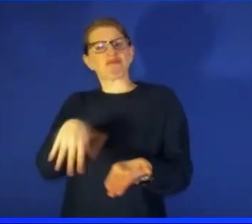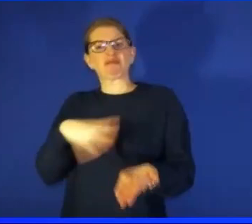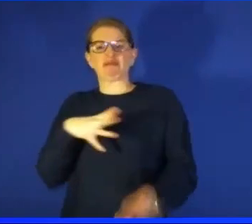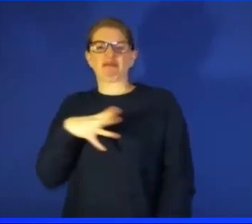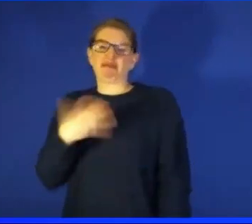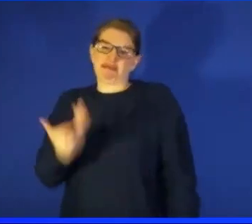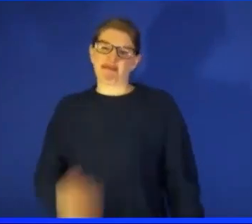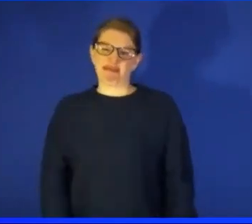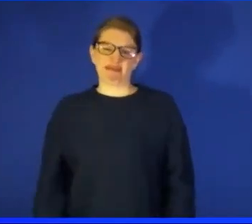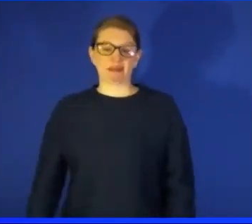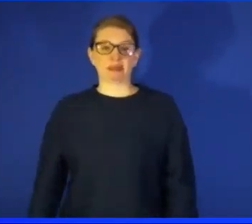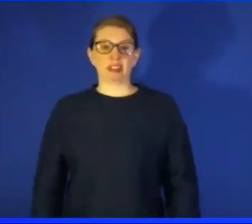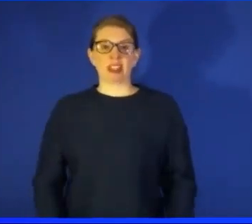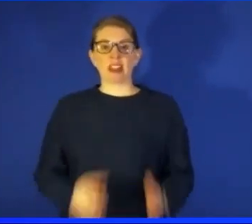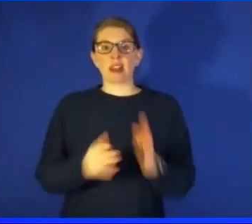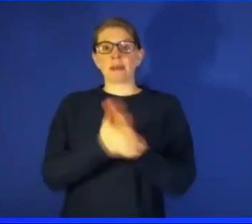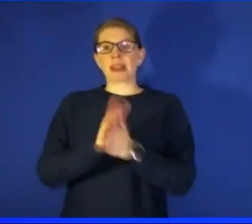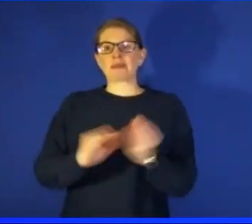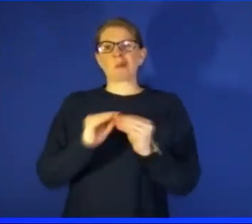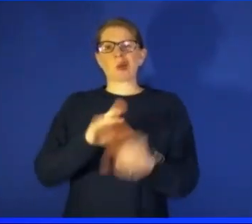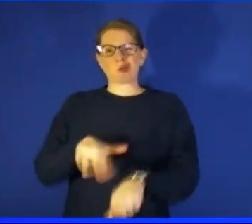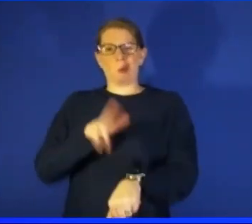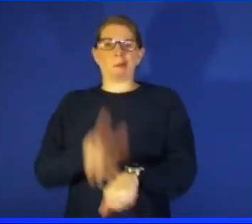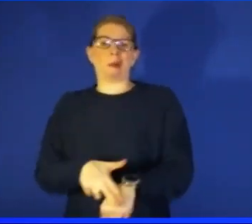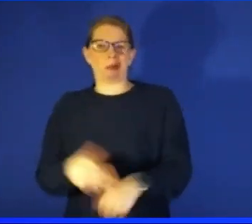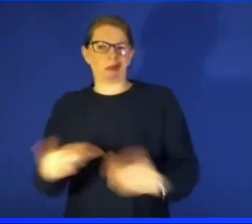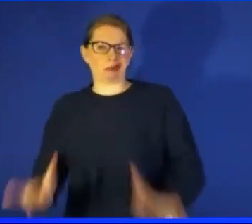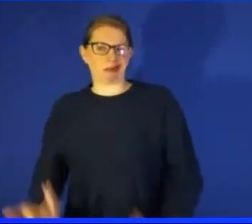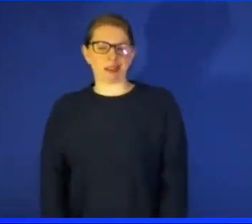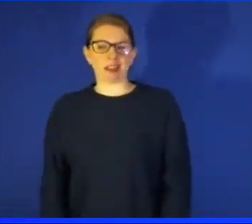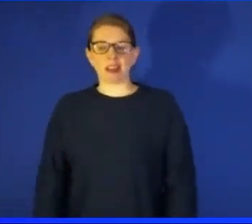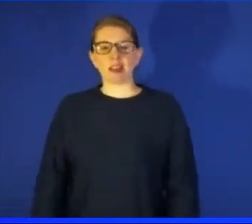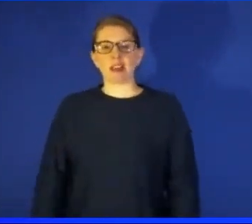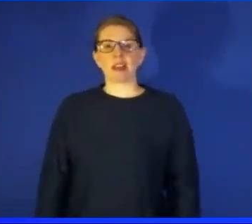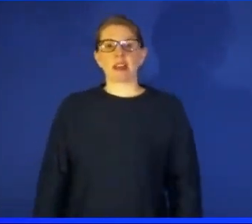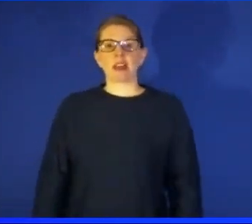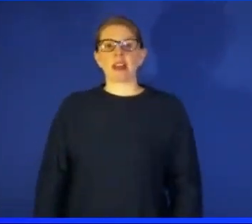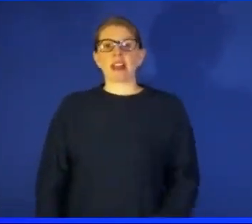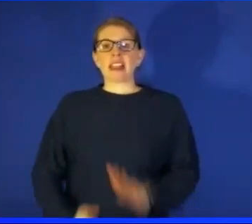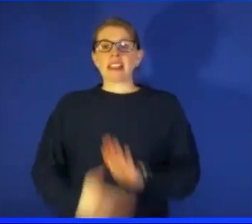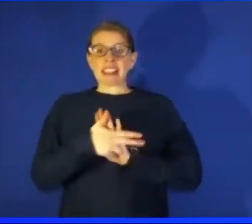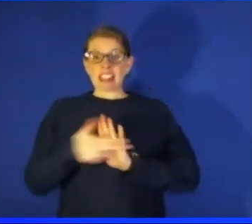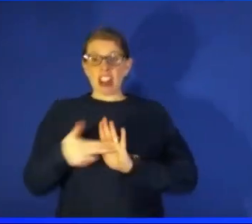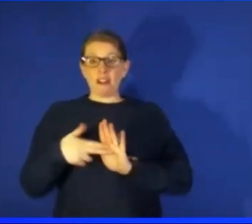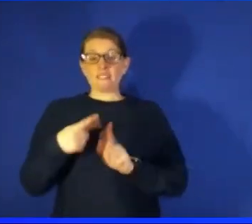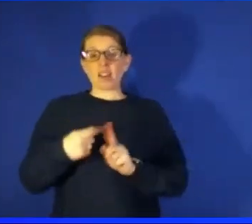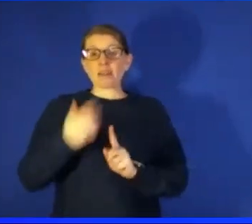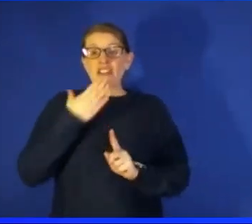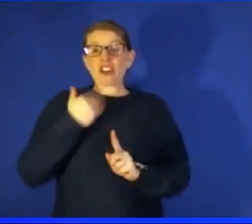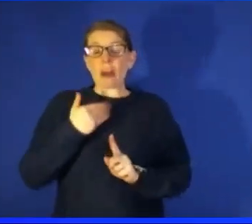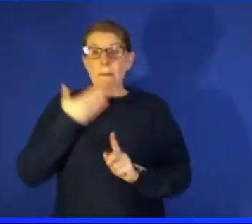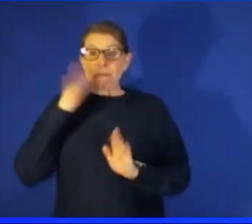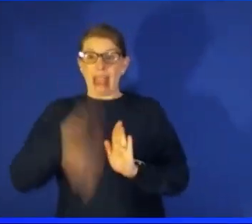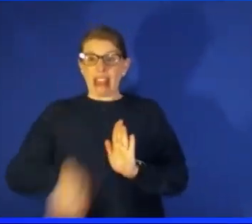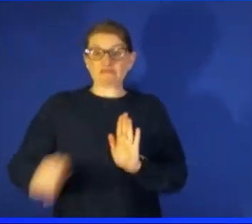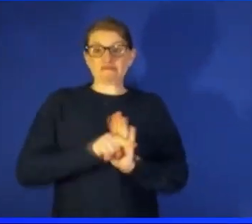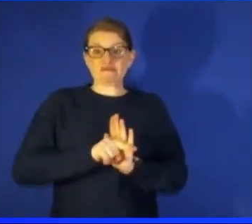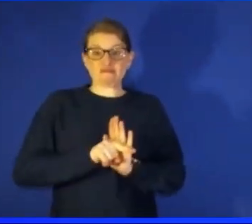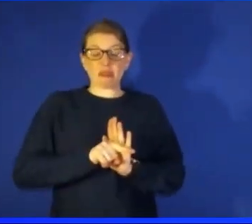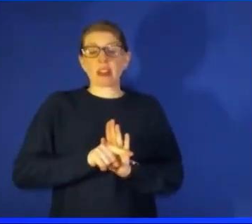makes it a more normal thing. So the more that we can kind of take that stereotype away from sugar being a bad thing, I see